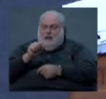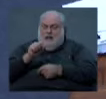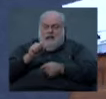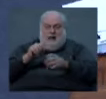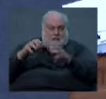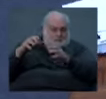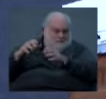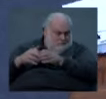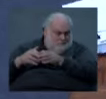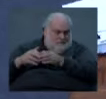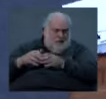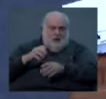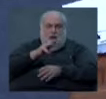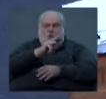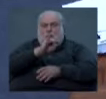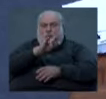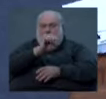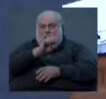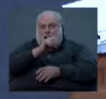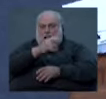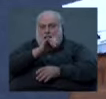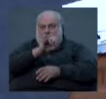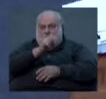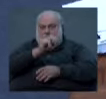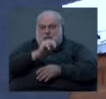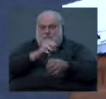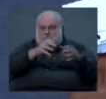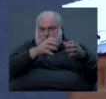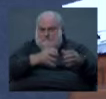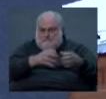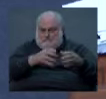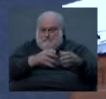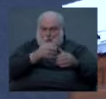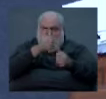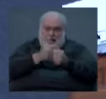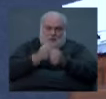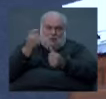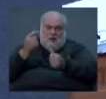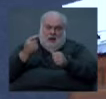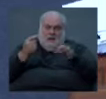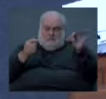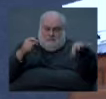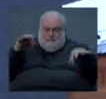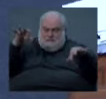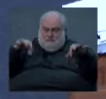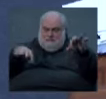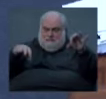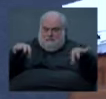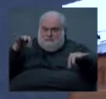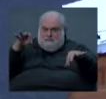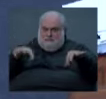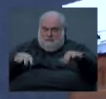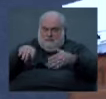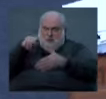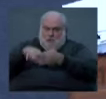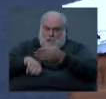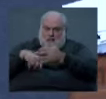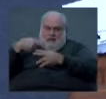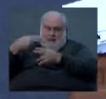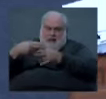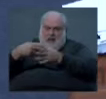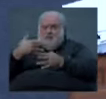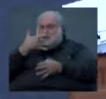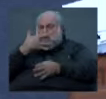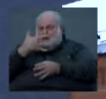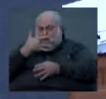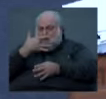each. Every attendee there had one of six name options from which to choose and to cast that vote by writing their selection on a small sheet